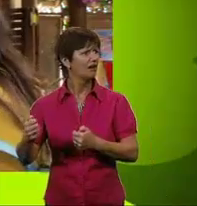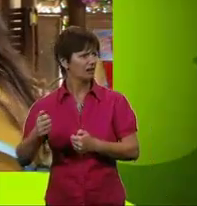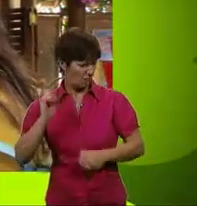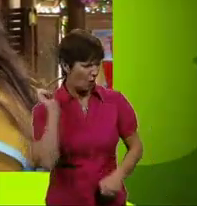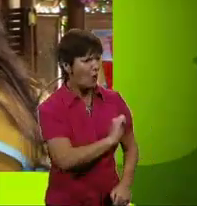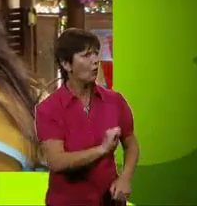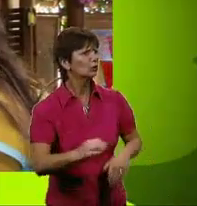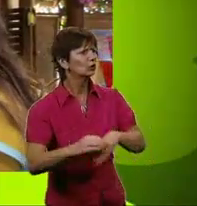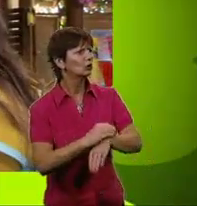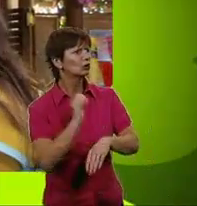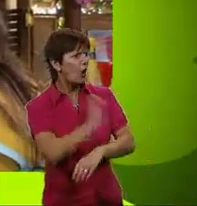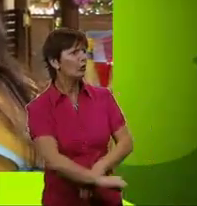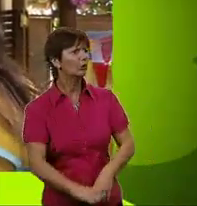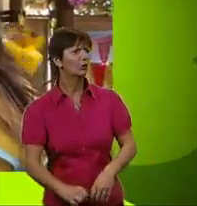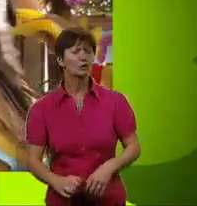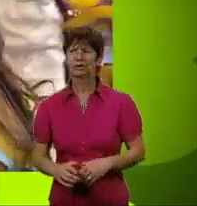Get your own shoes.